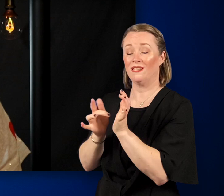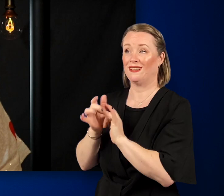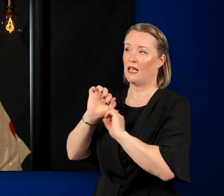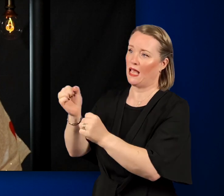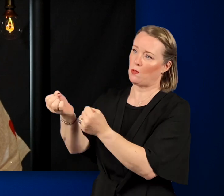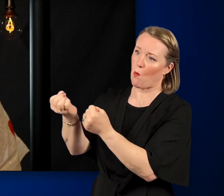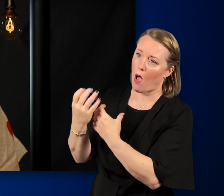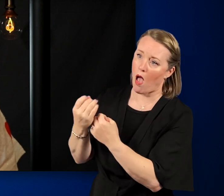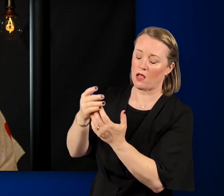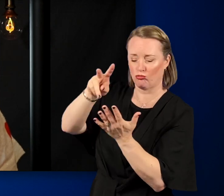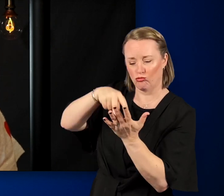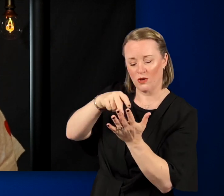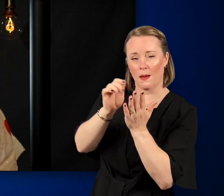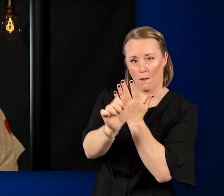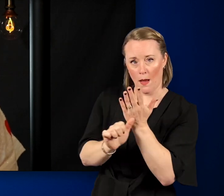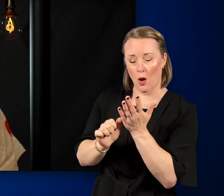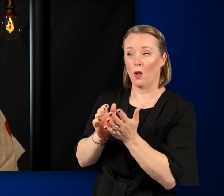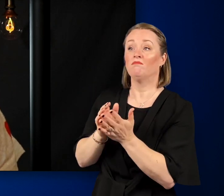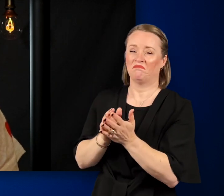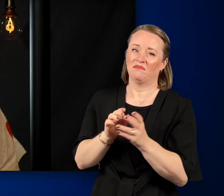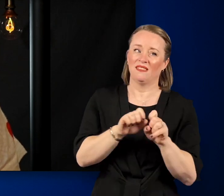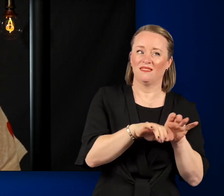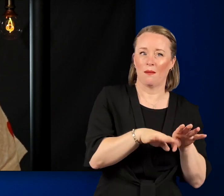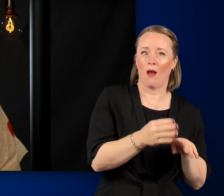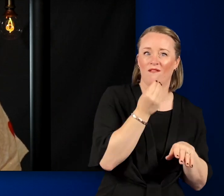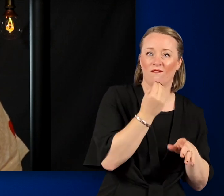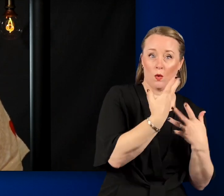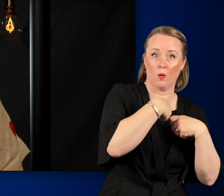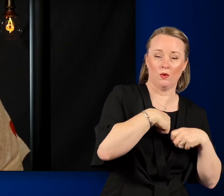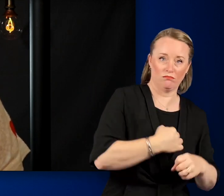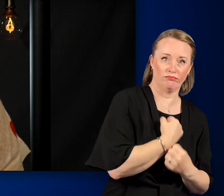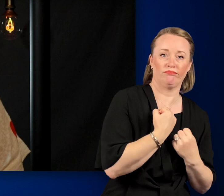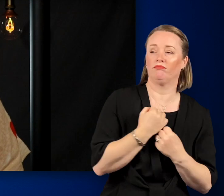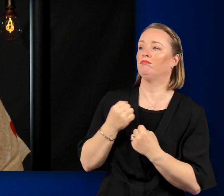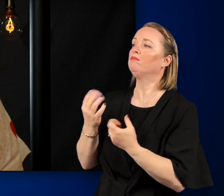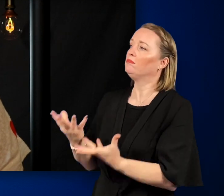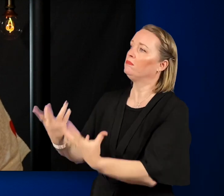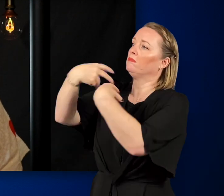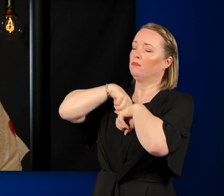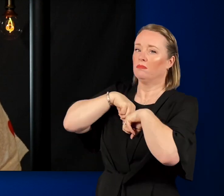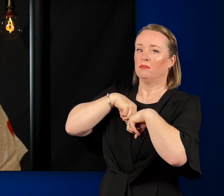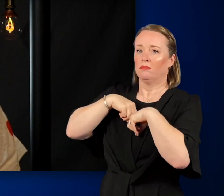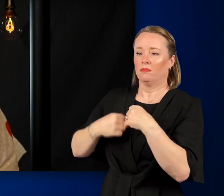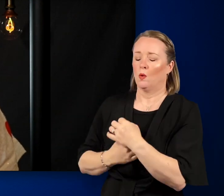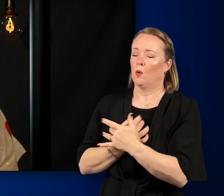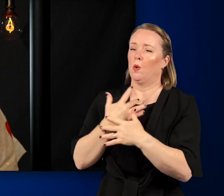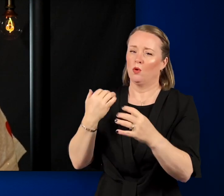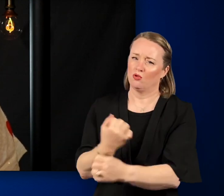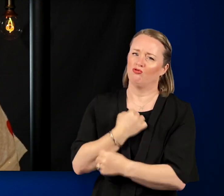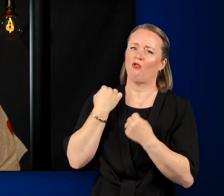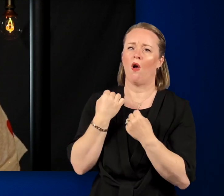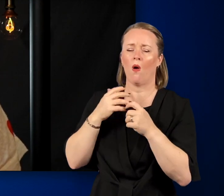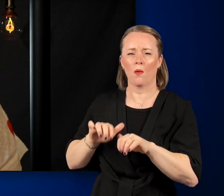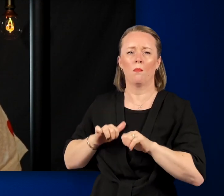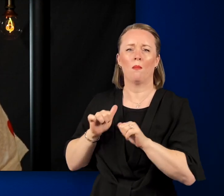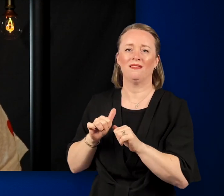of God in the Bible, we will be nourished and we will grow strong. We will be blessed and have a cup that is overflowing.